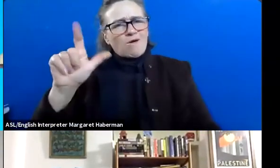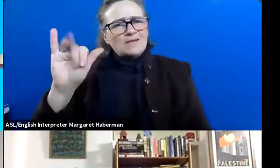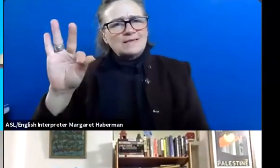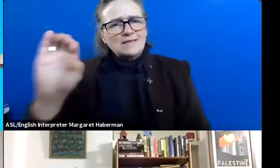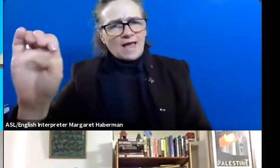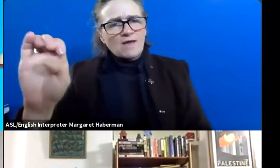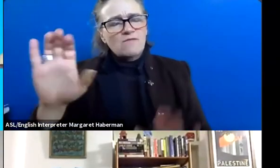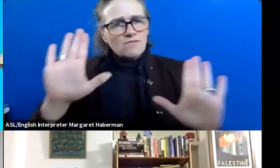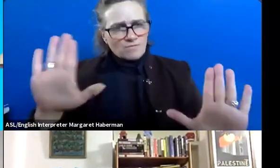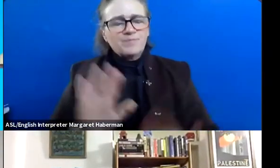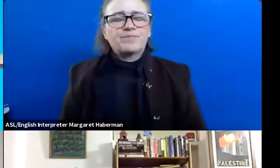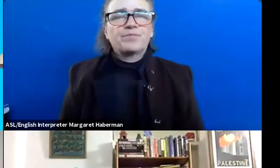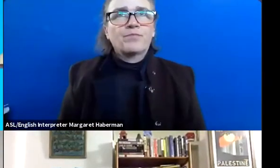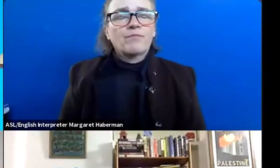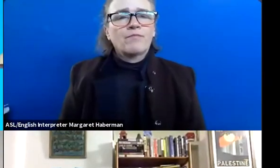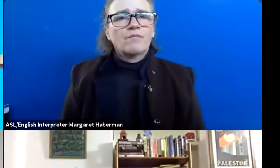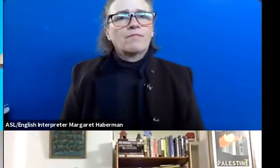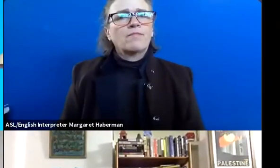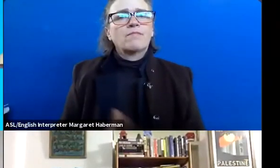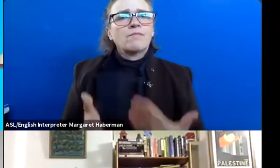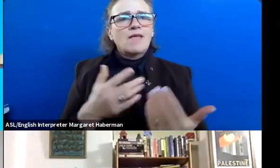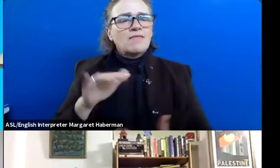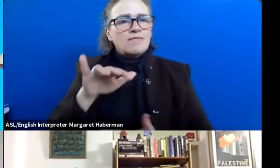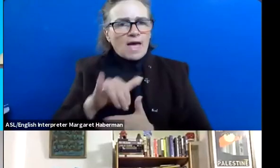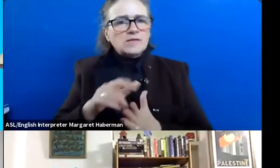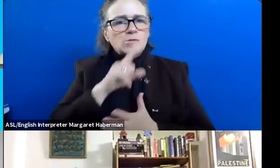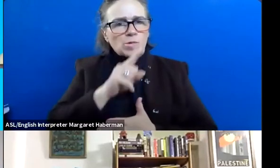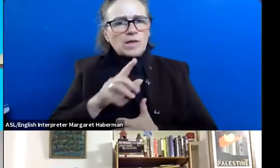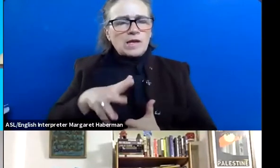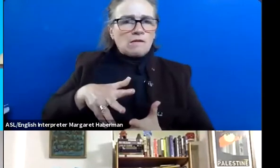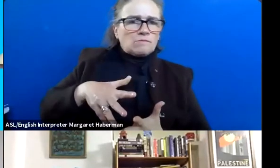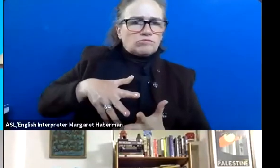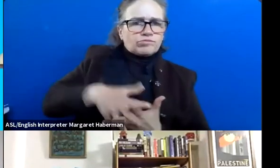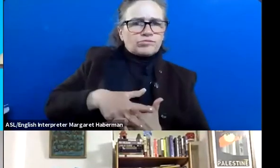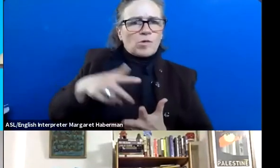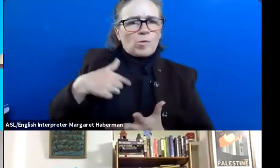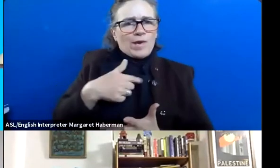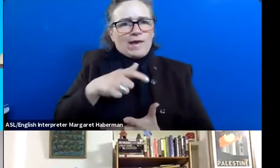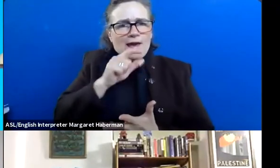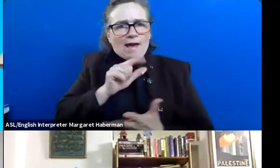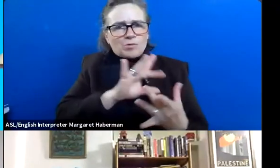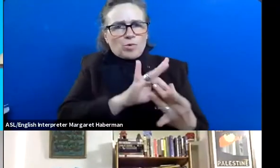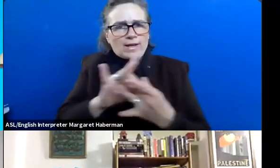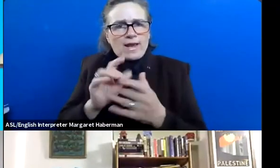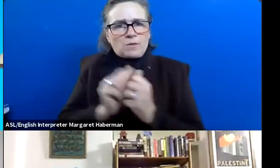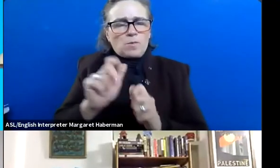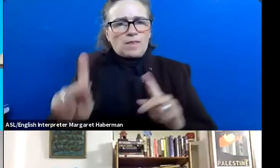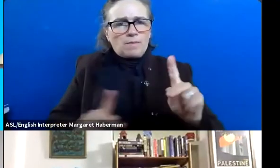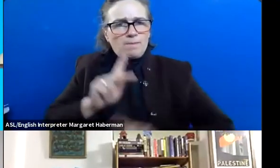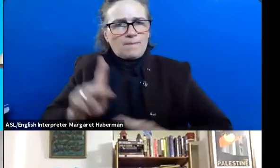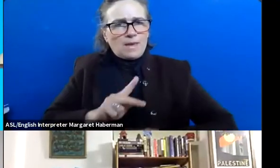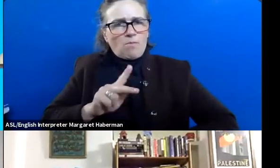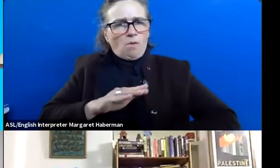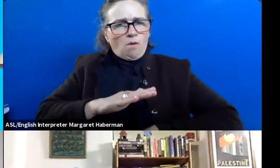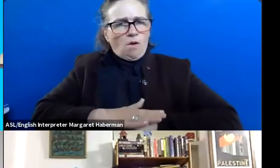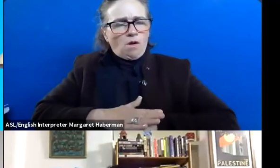to a visceral level at which we have to touch people and get in touch with ourselves in order to commit for the